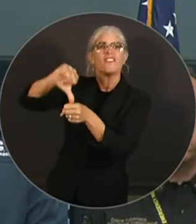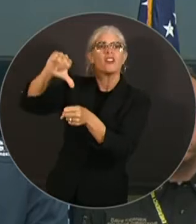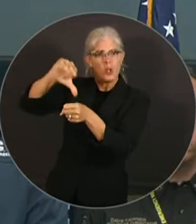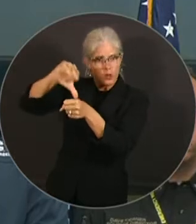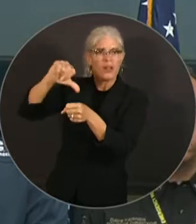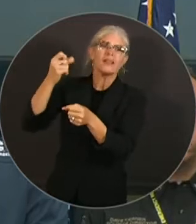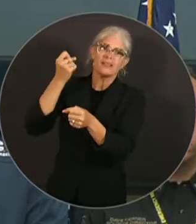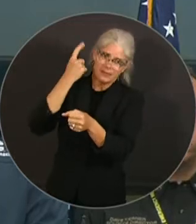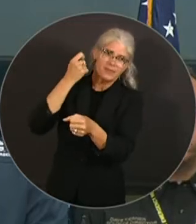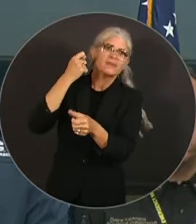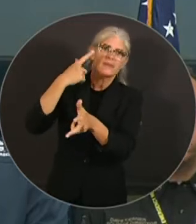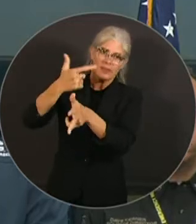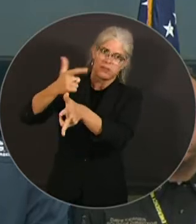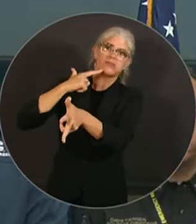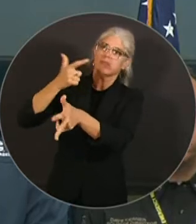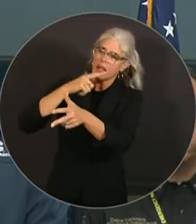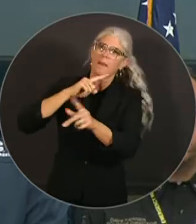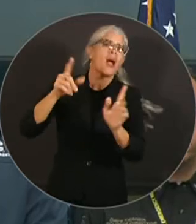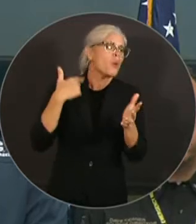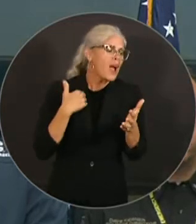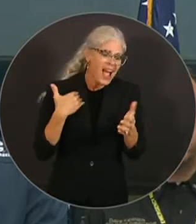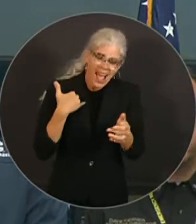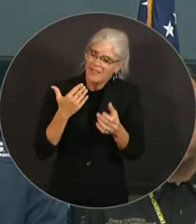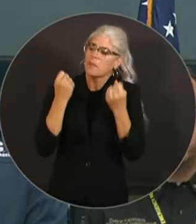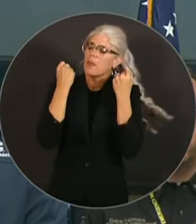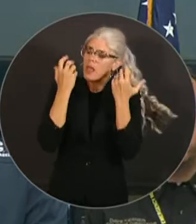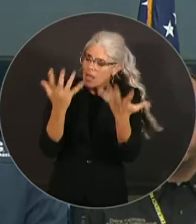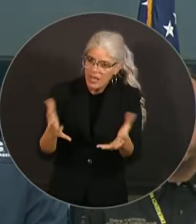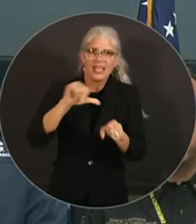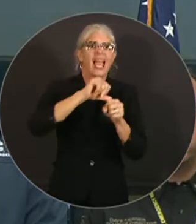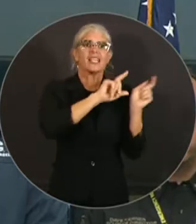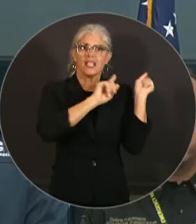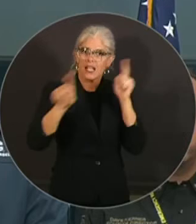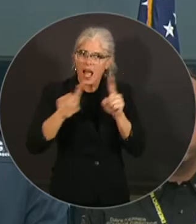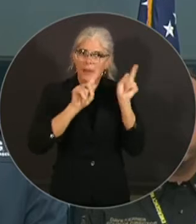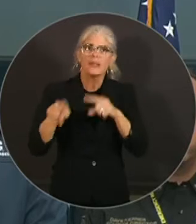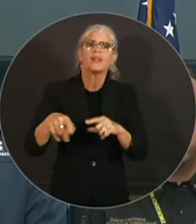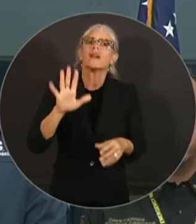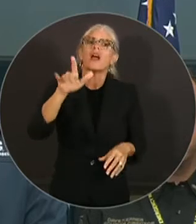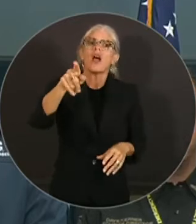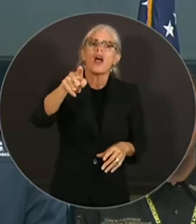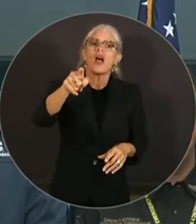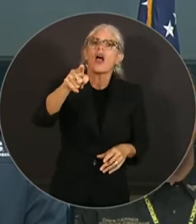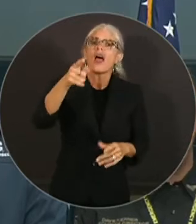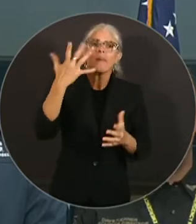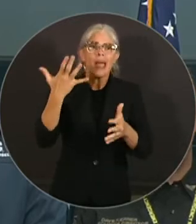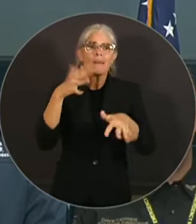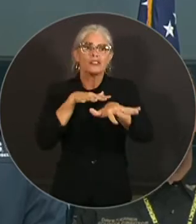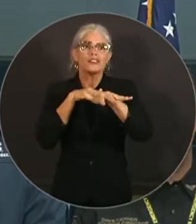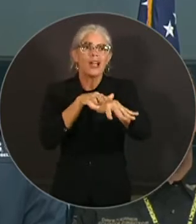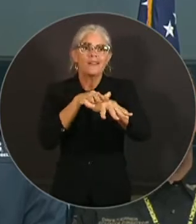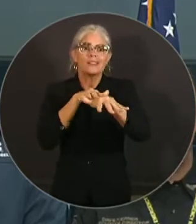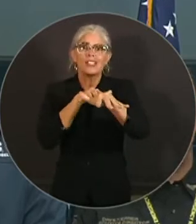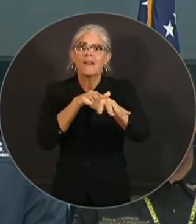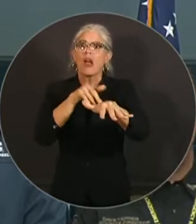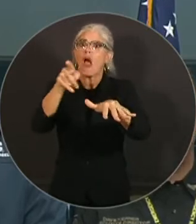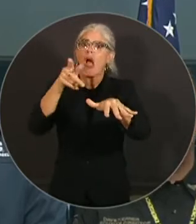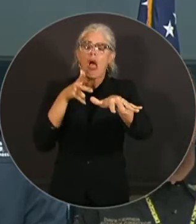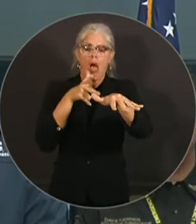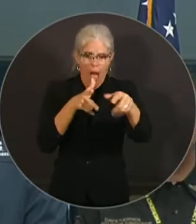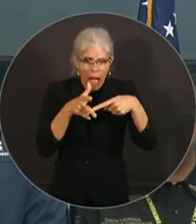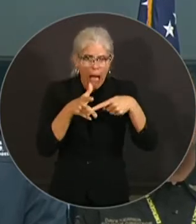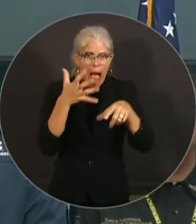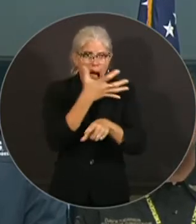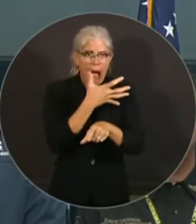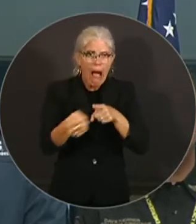being brought in, but make sure you don't want to get caught on an interstate If you don't have gas in your tank, that's not going to be